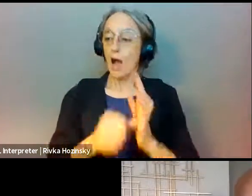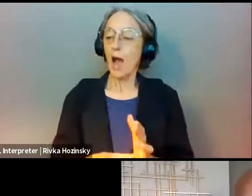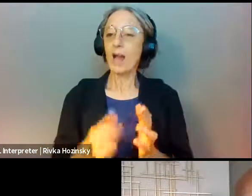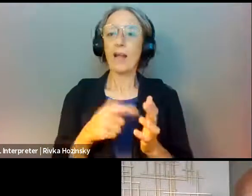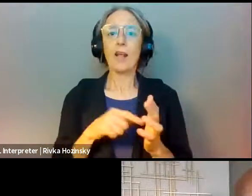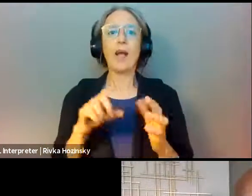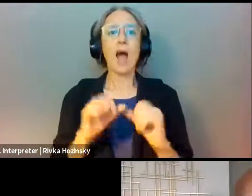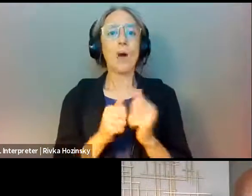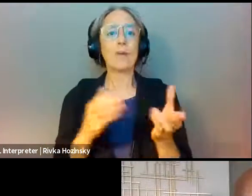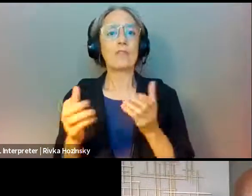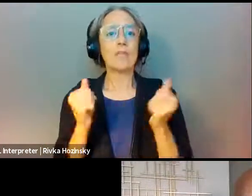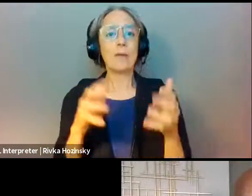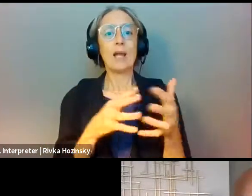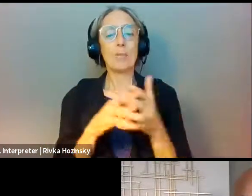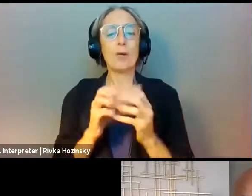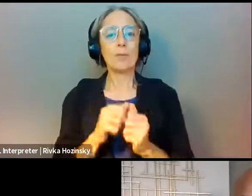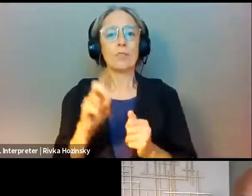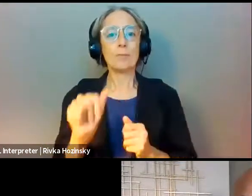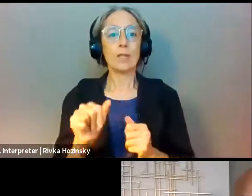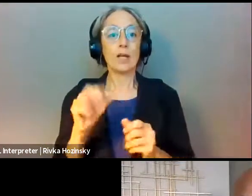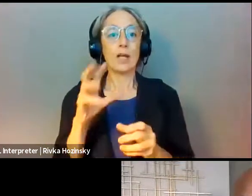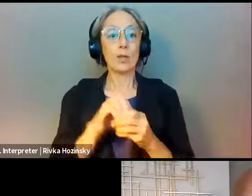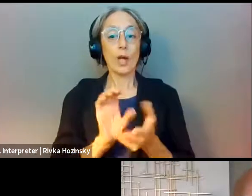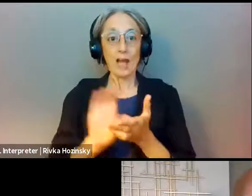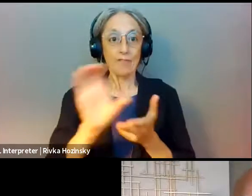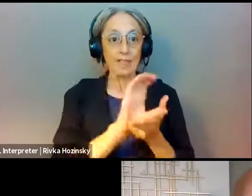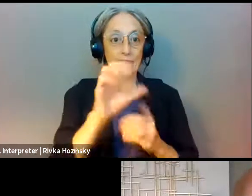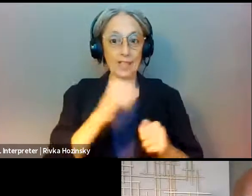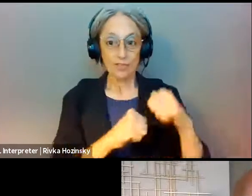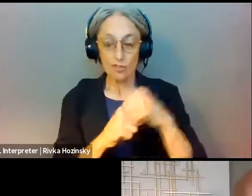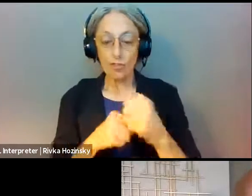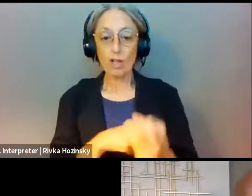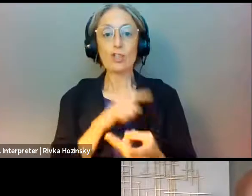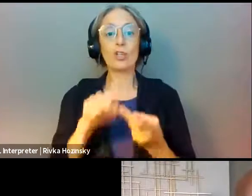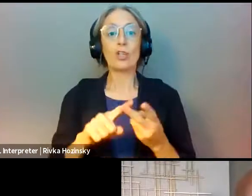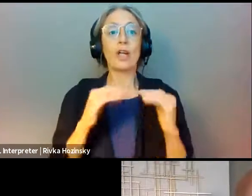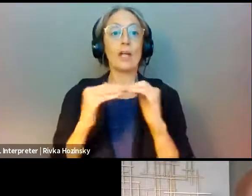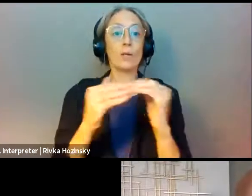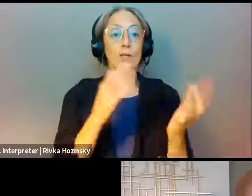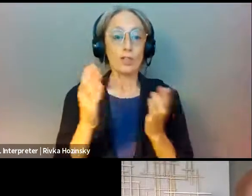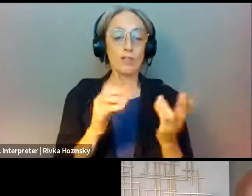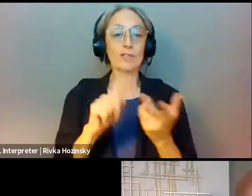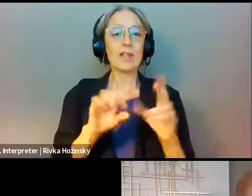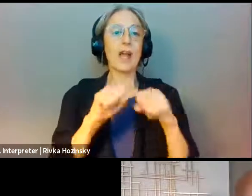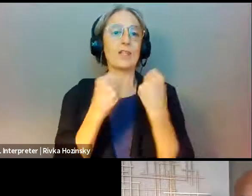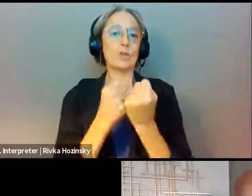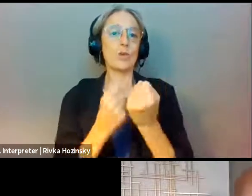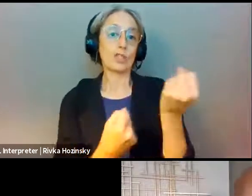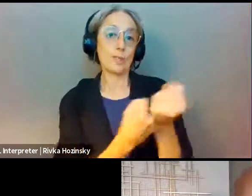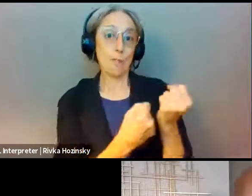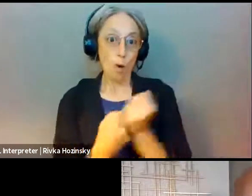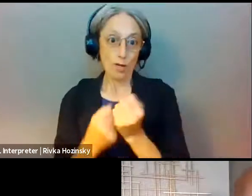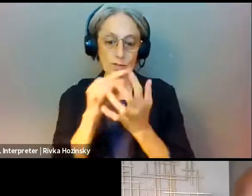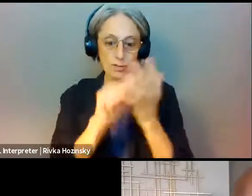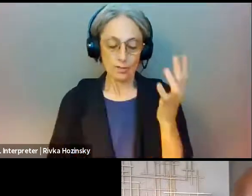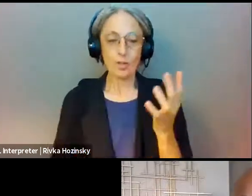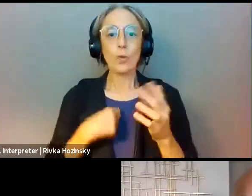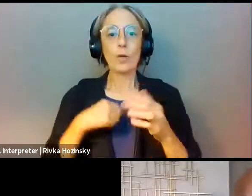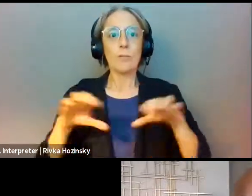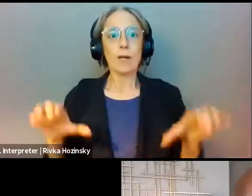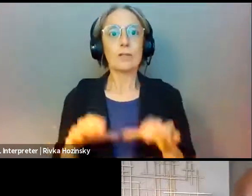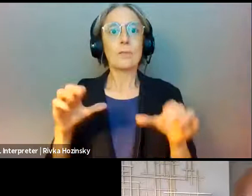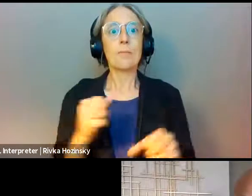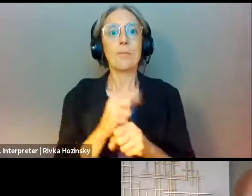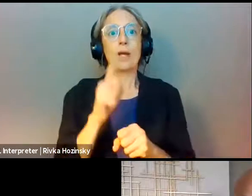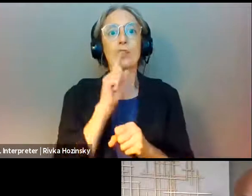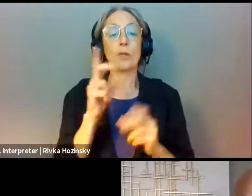disabilities, including through investing in infrastructure, equitable services, and social supports. We must do everything we can to ensure that people